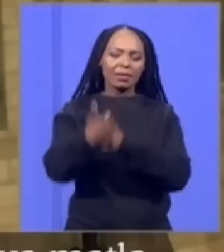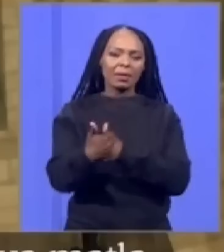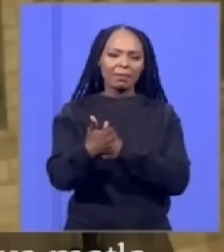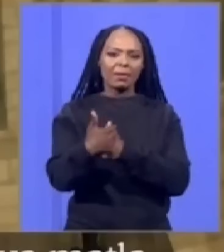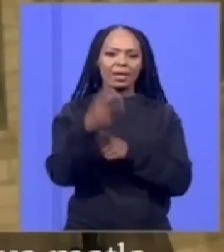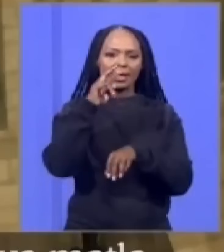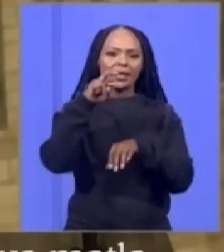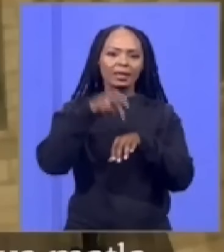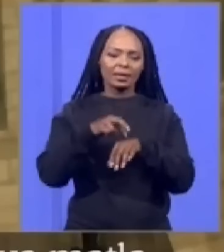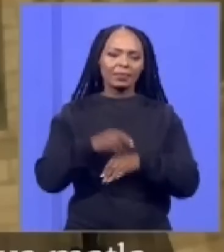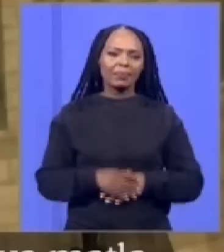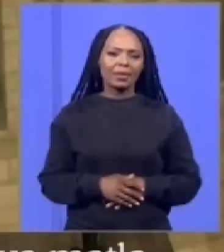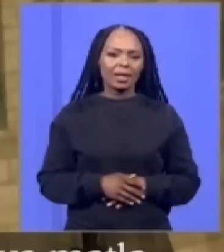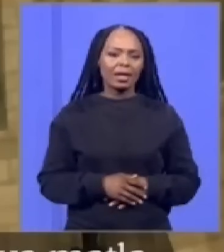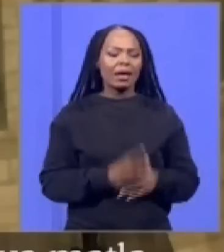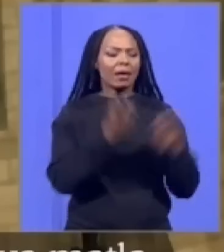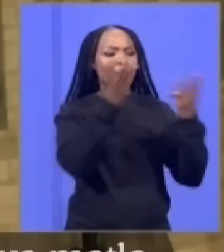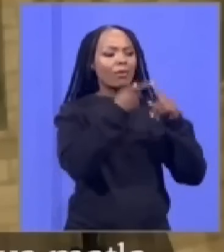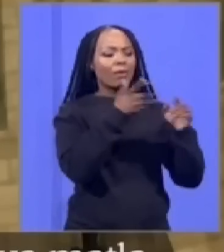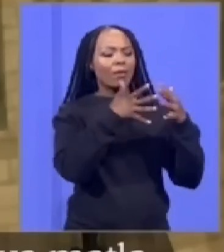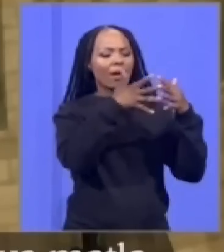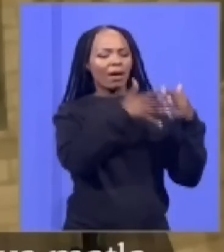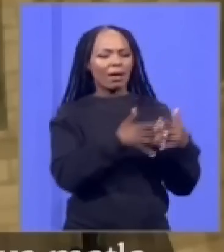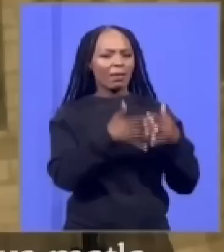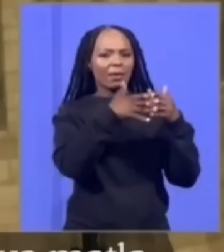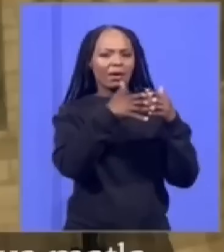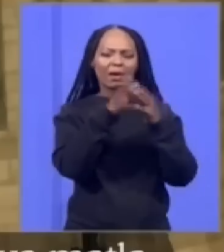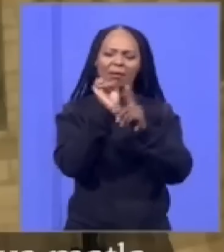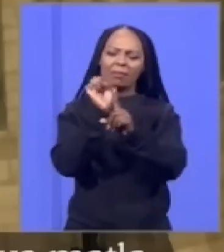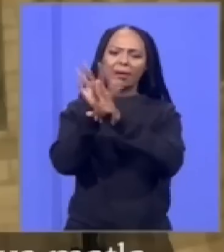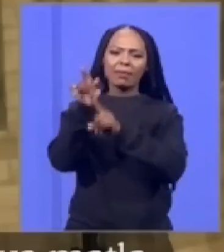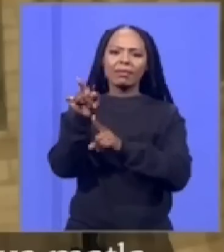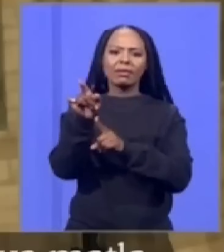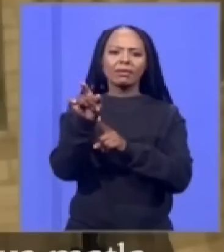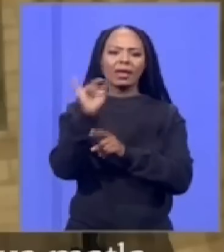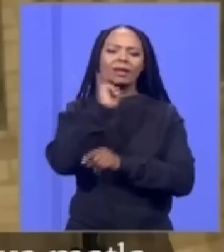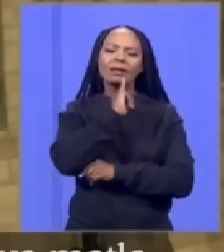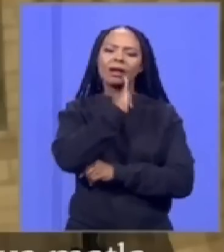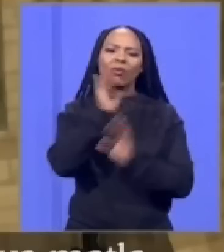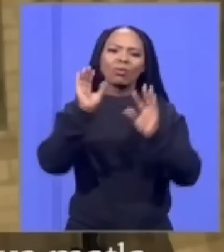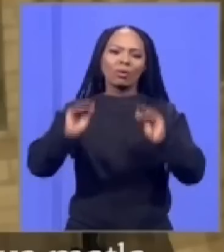The Americans must stop arming Israel.